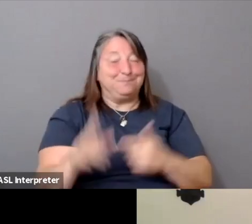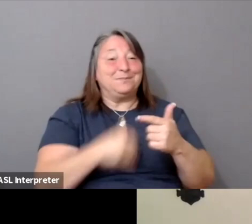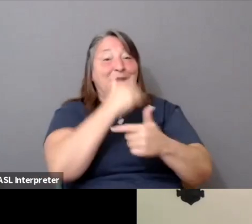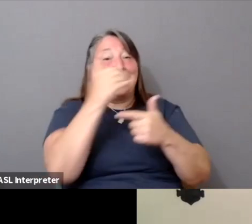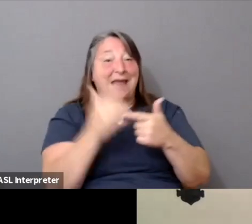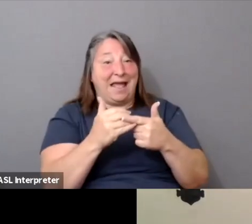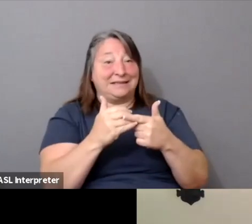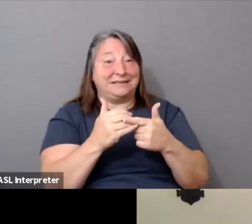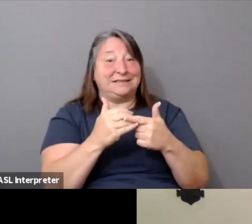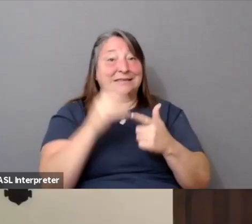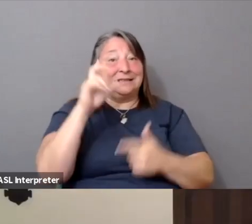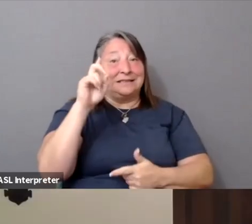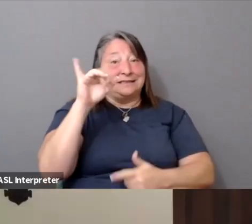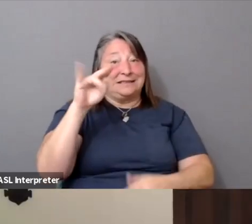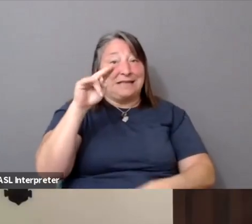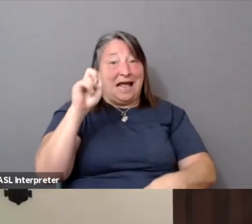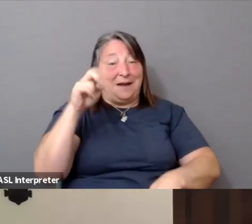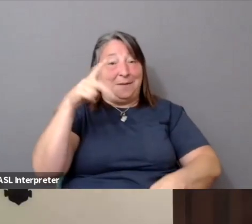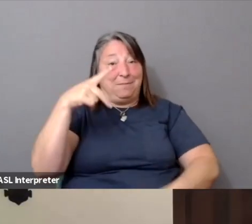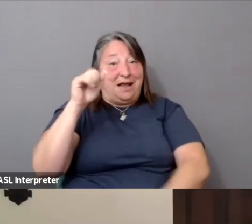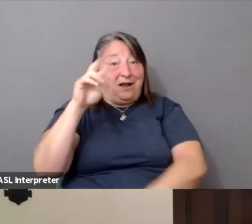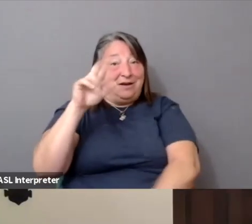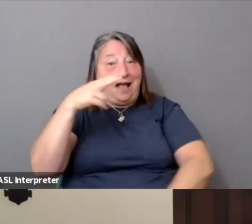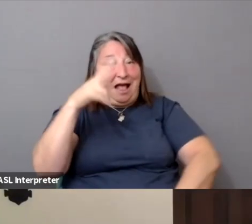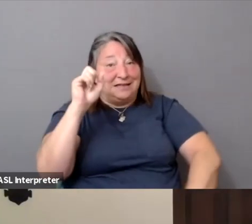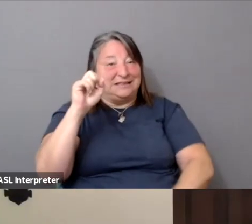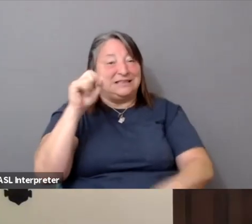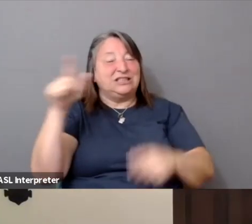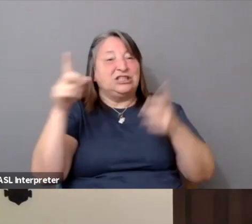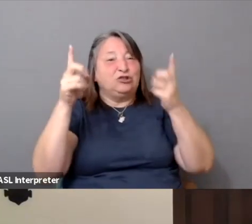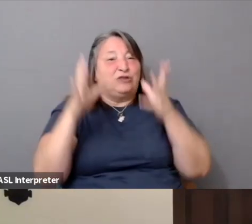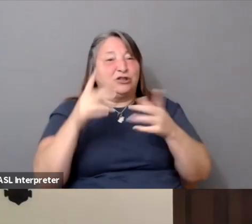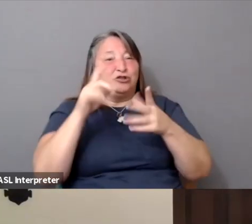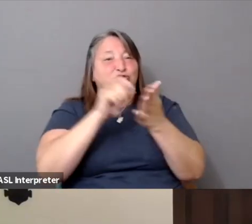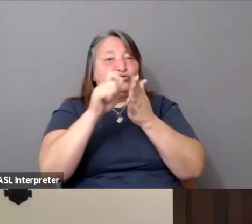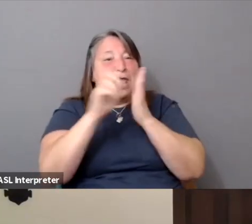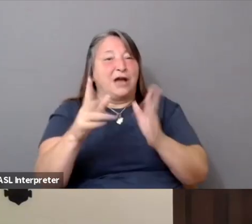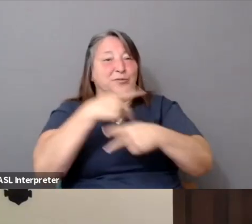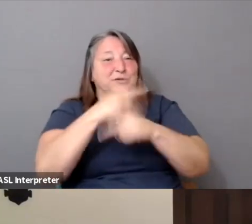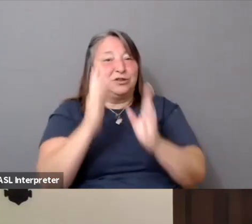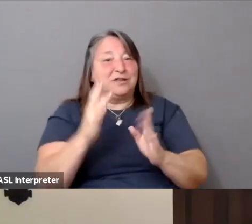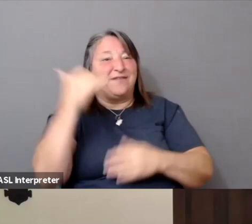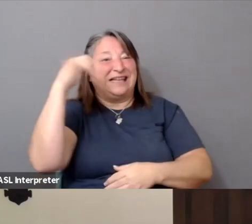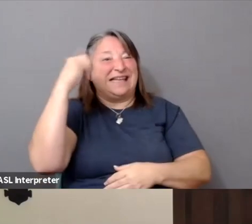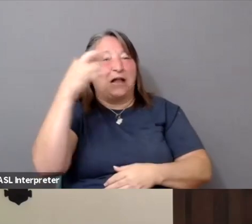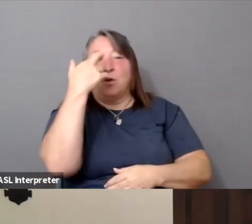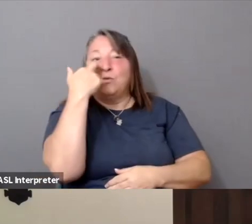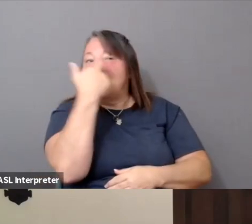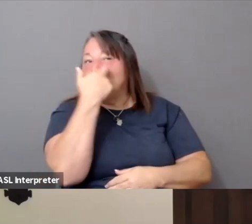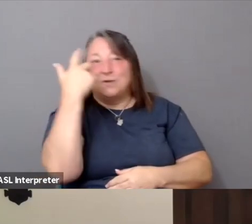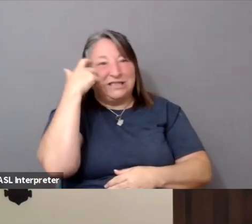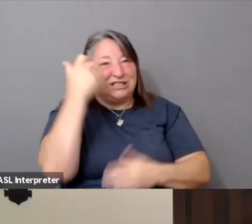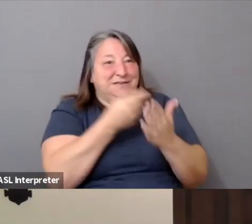have Diane Paragus, who is the director, writer, producer of The Yellow Rose, which was just picked up by Sony Pictures